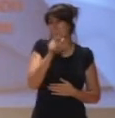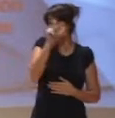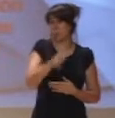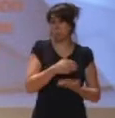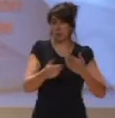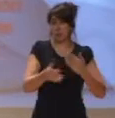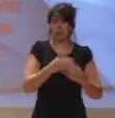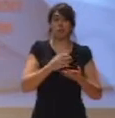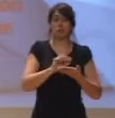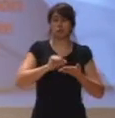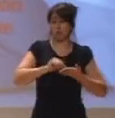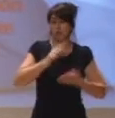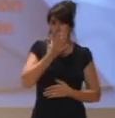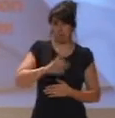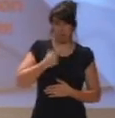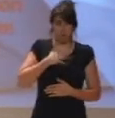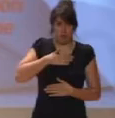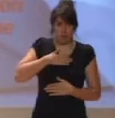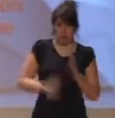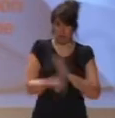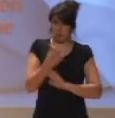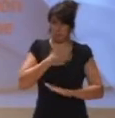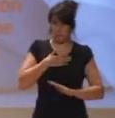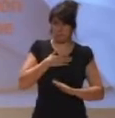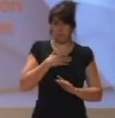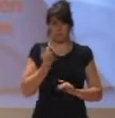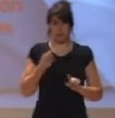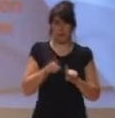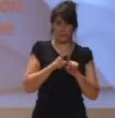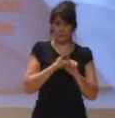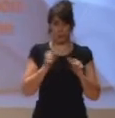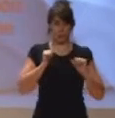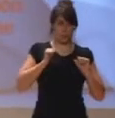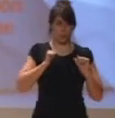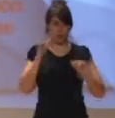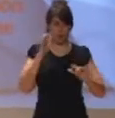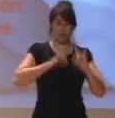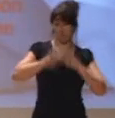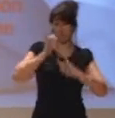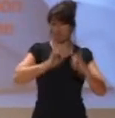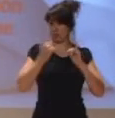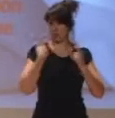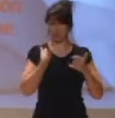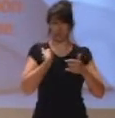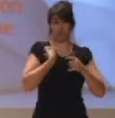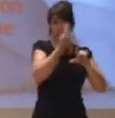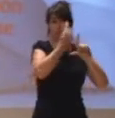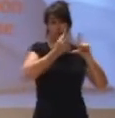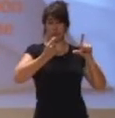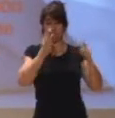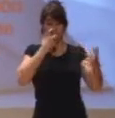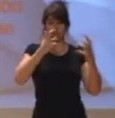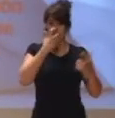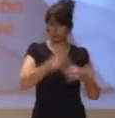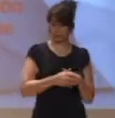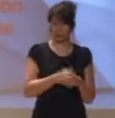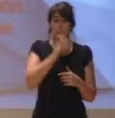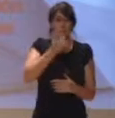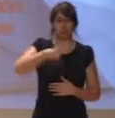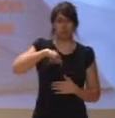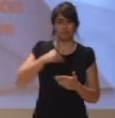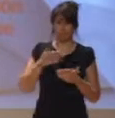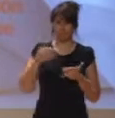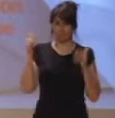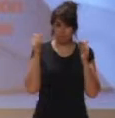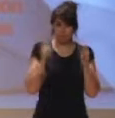toolkit which helps you generate your own graphic adventure. Rather than for INREDIS, we orientate that towards